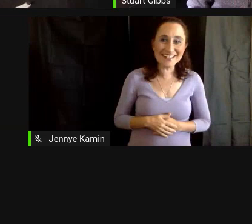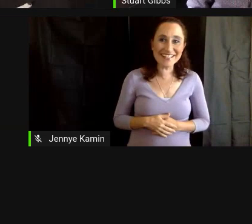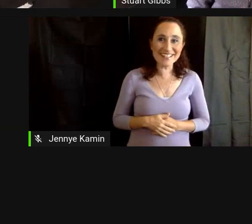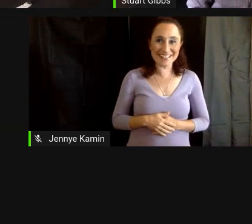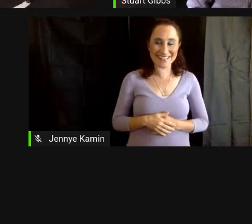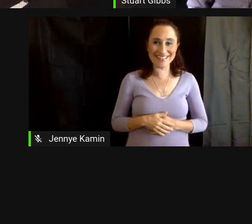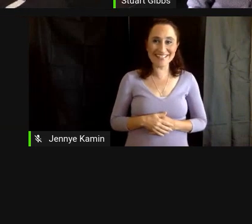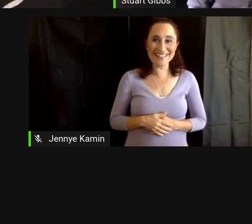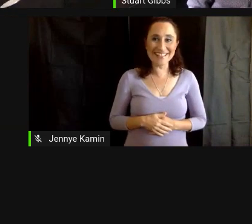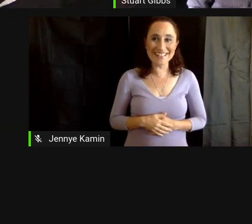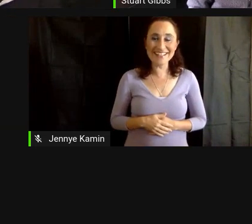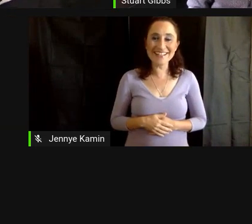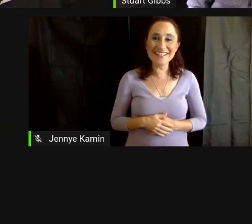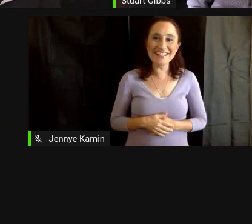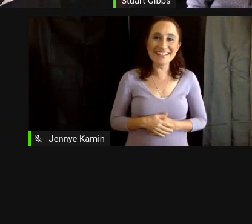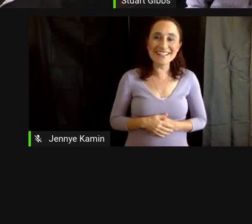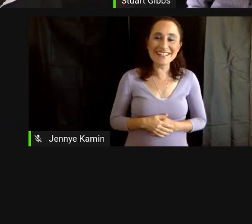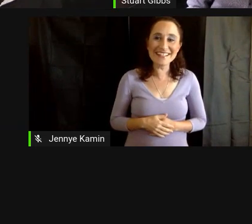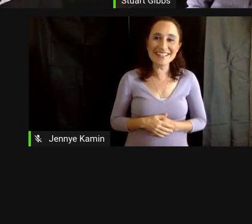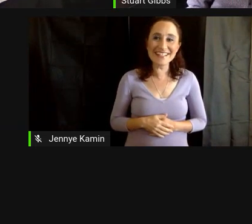years.